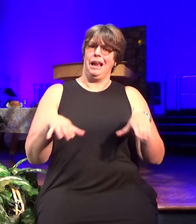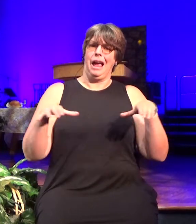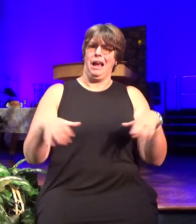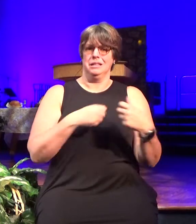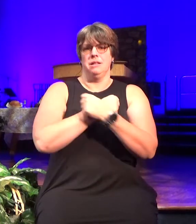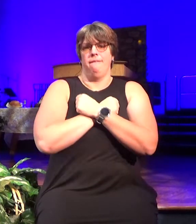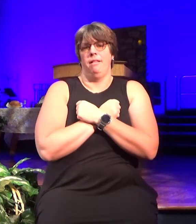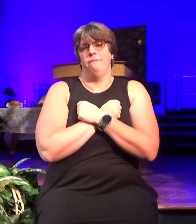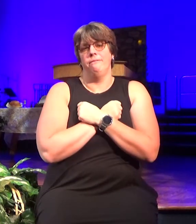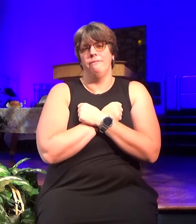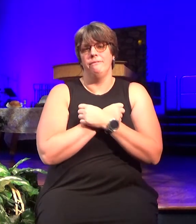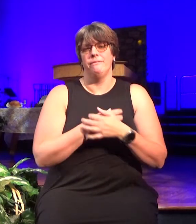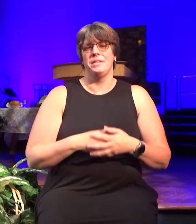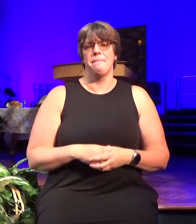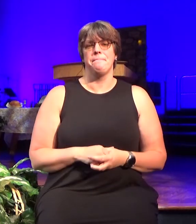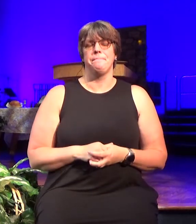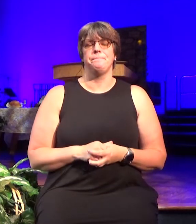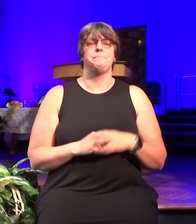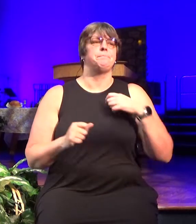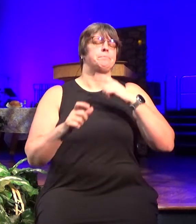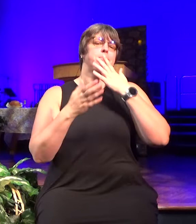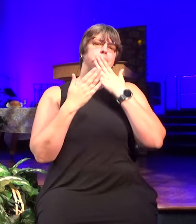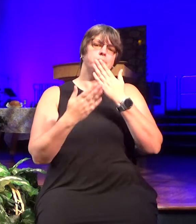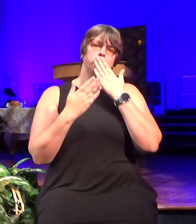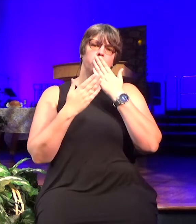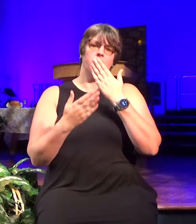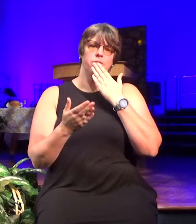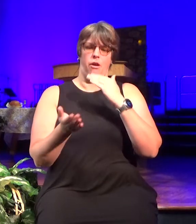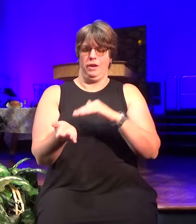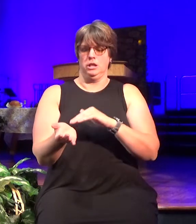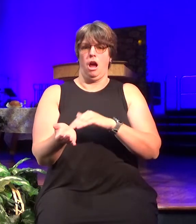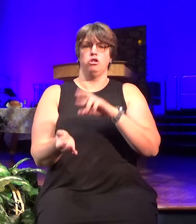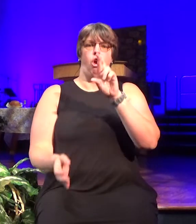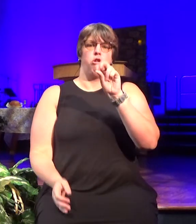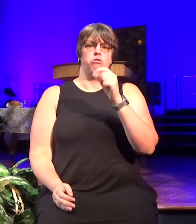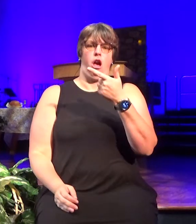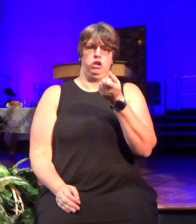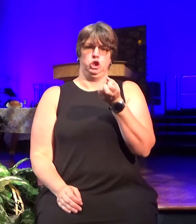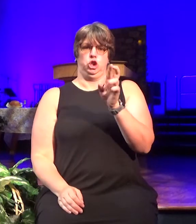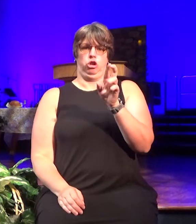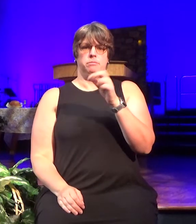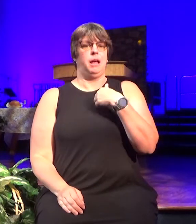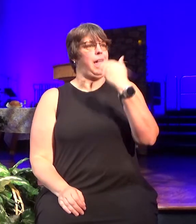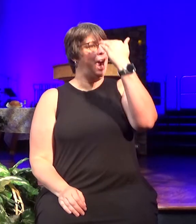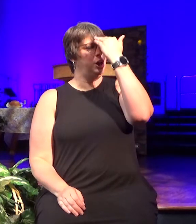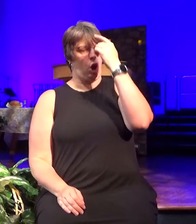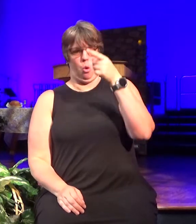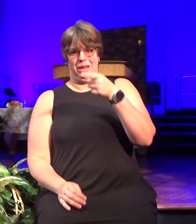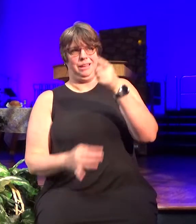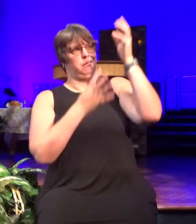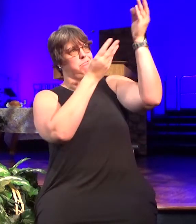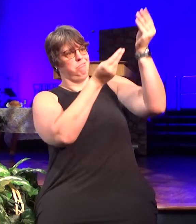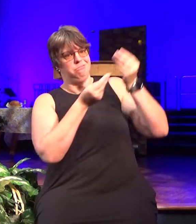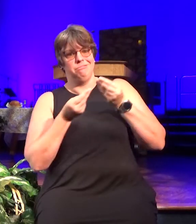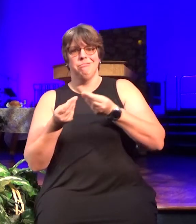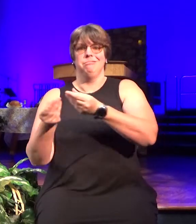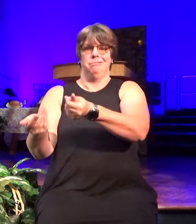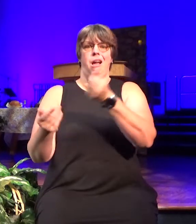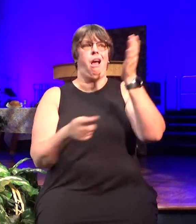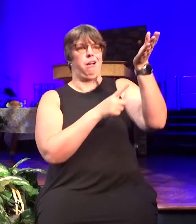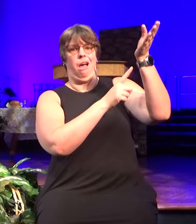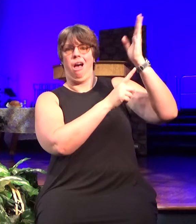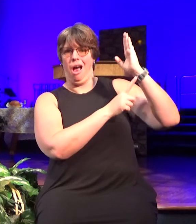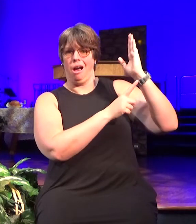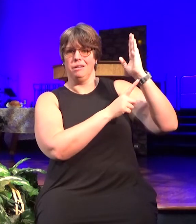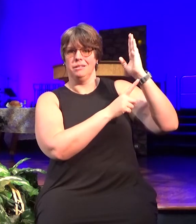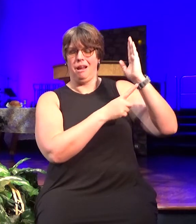And I'm so grateful for Dr. Roger, for I know that he is a conduit of the divine, and that his message opens